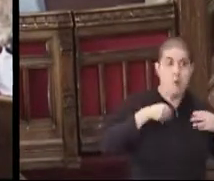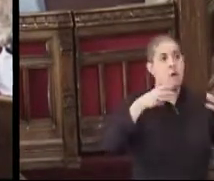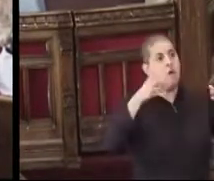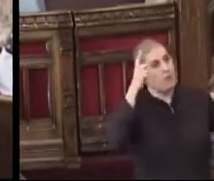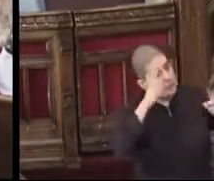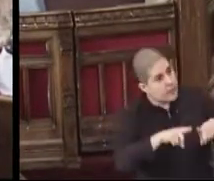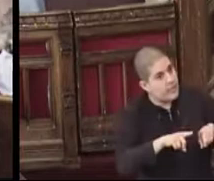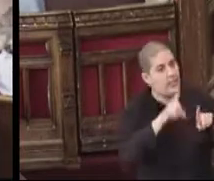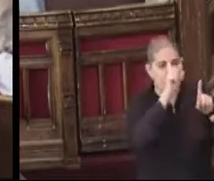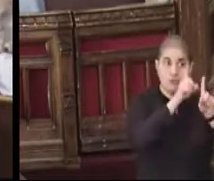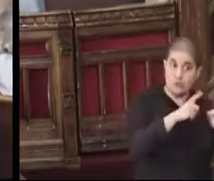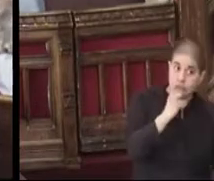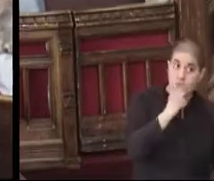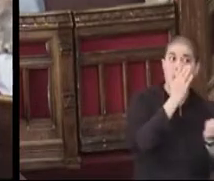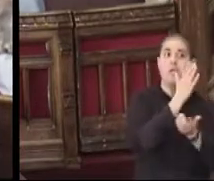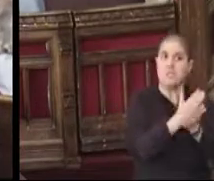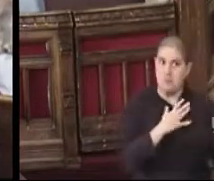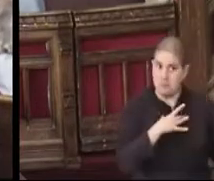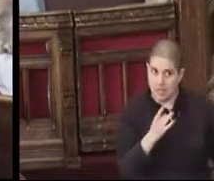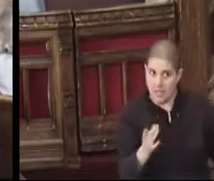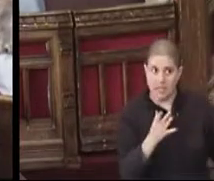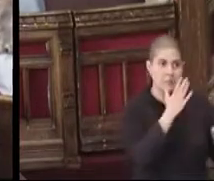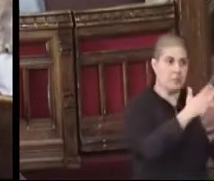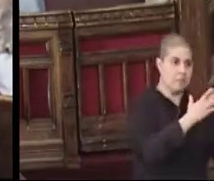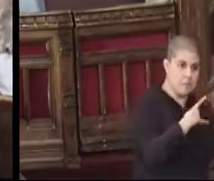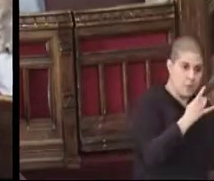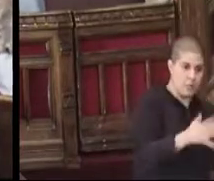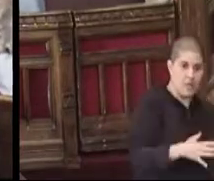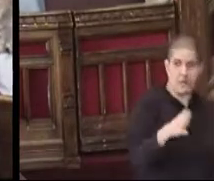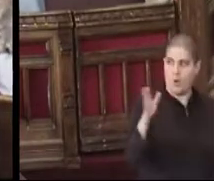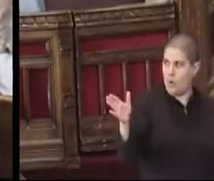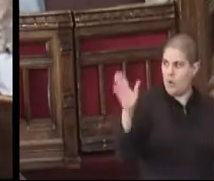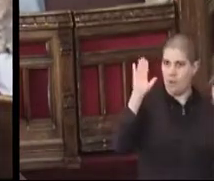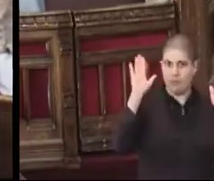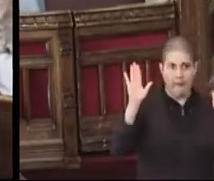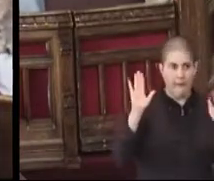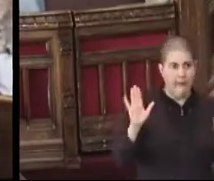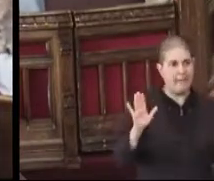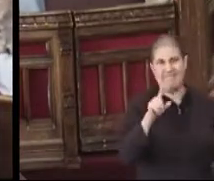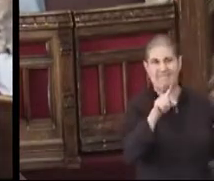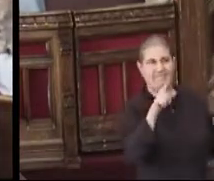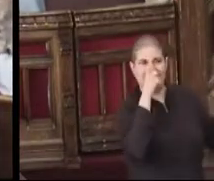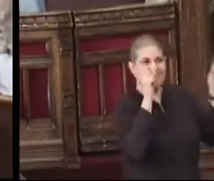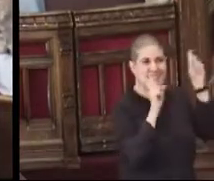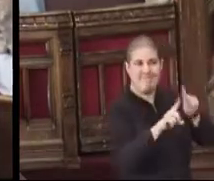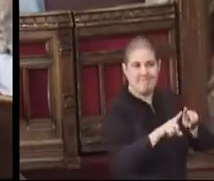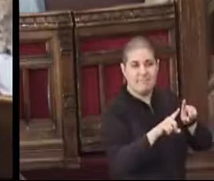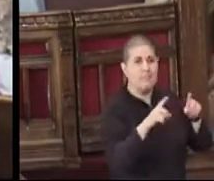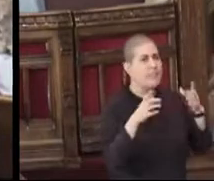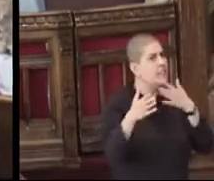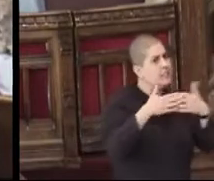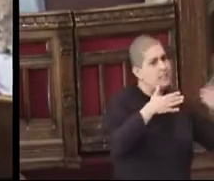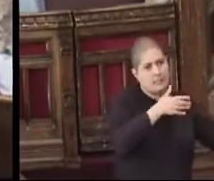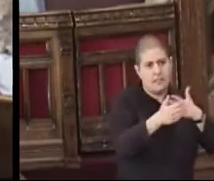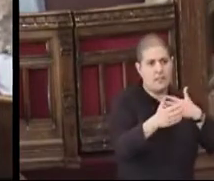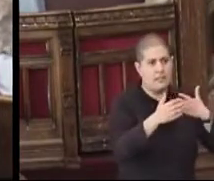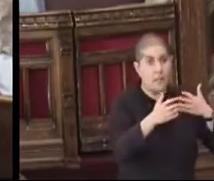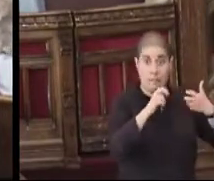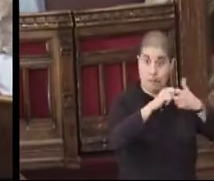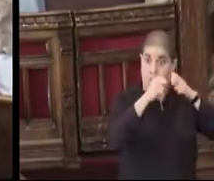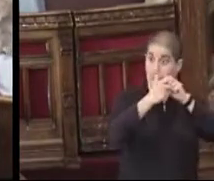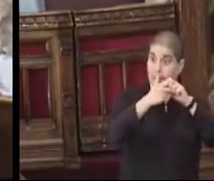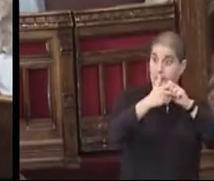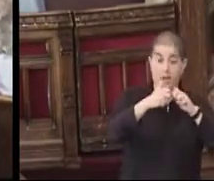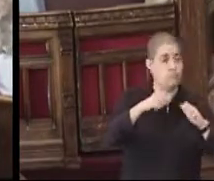some points and not some other points. They may think, hey, that was a great point, or I can't agree with that. But really, it's not a major problem